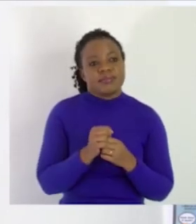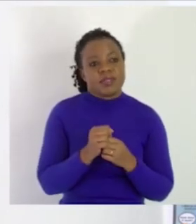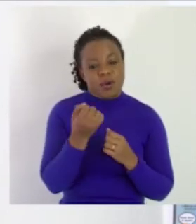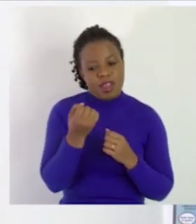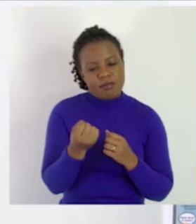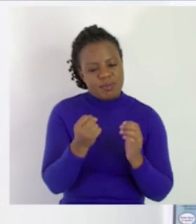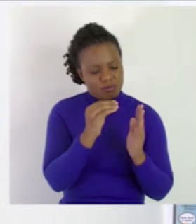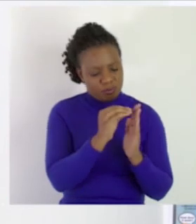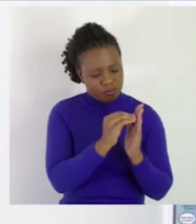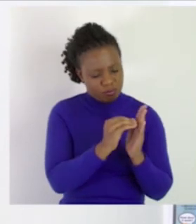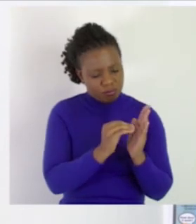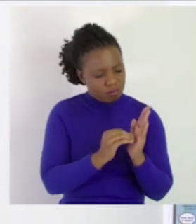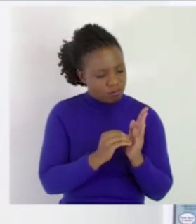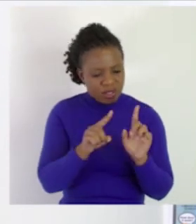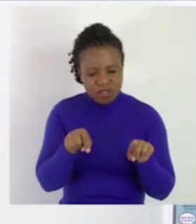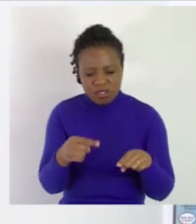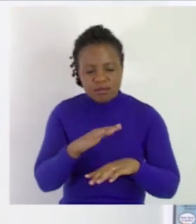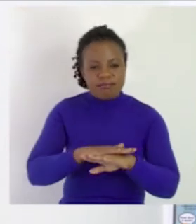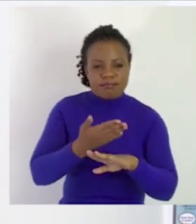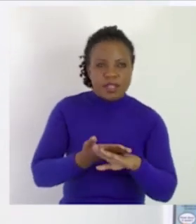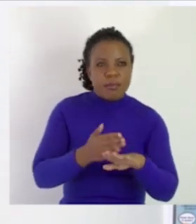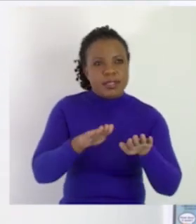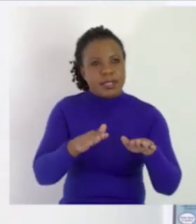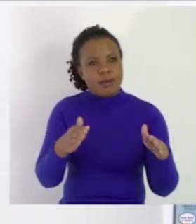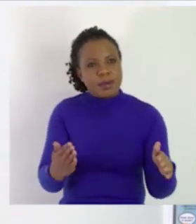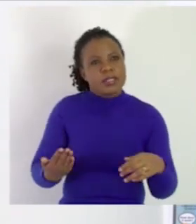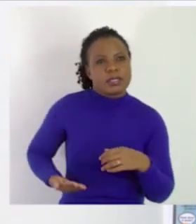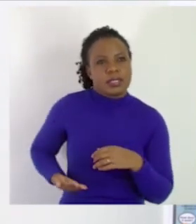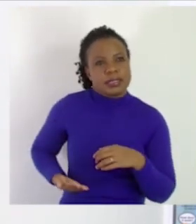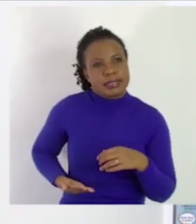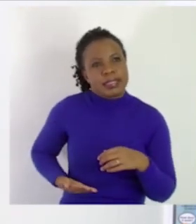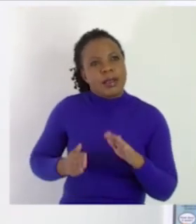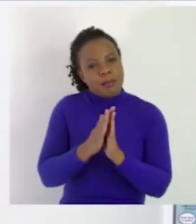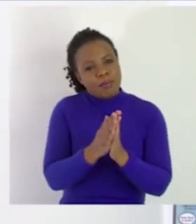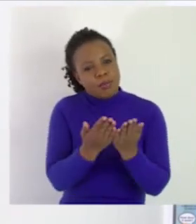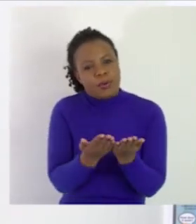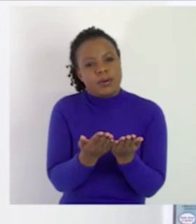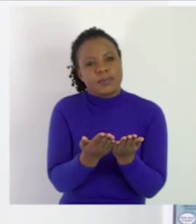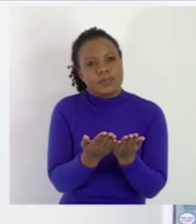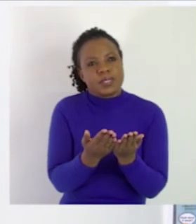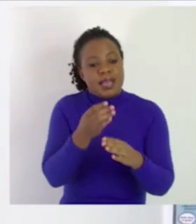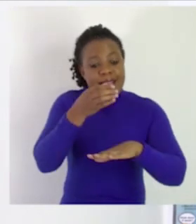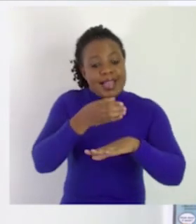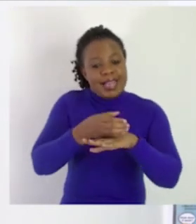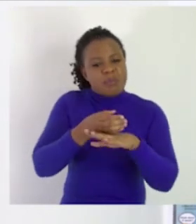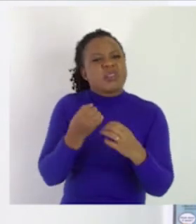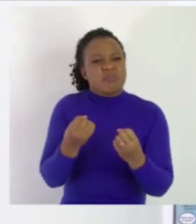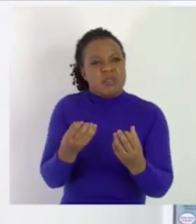have identified things like tables, chairs, books, cups,